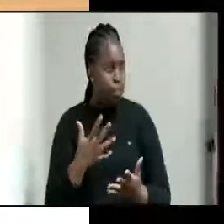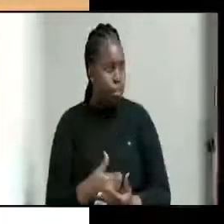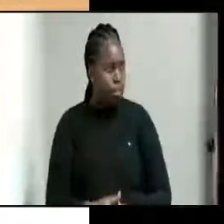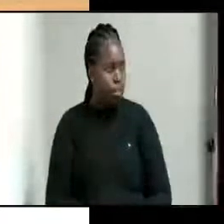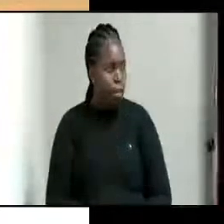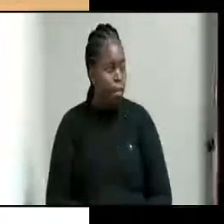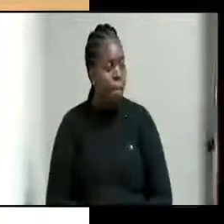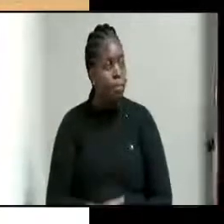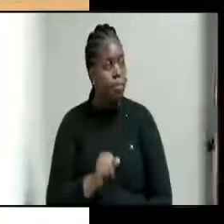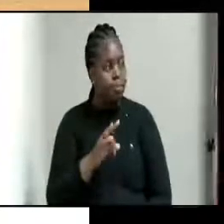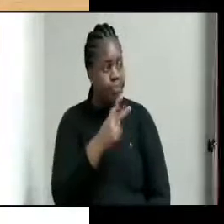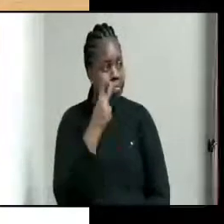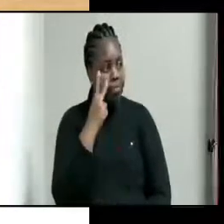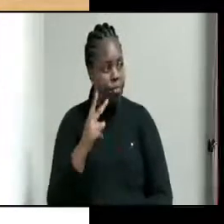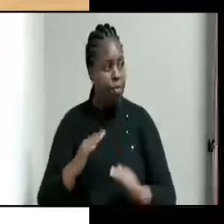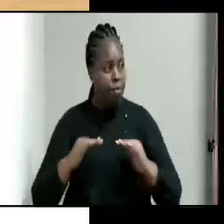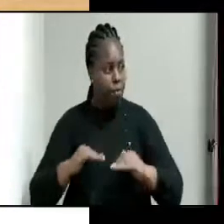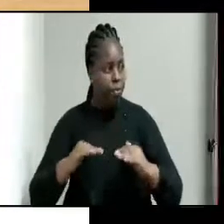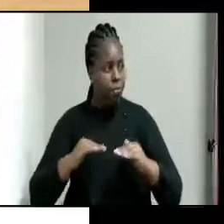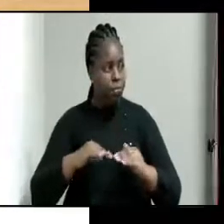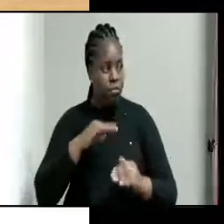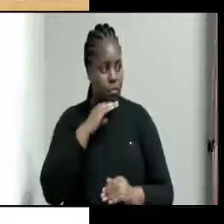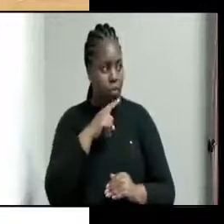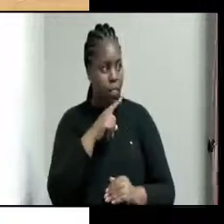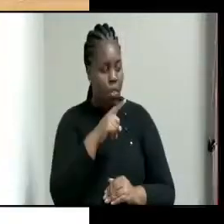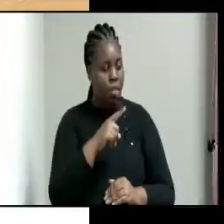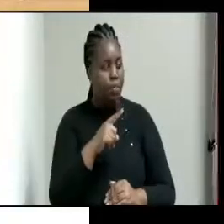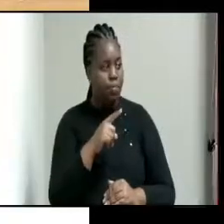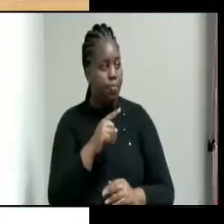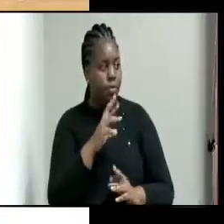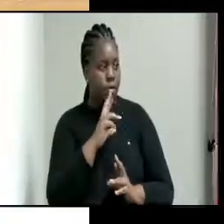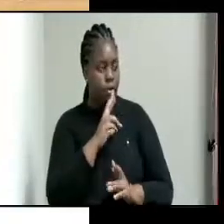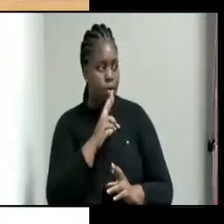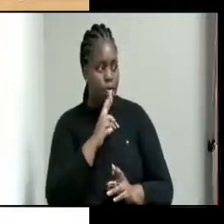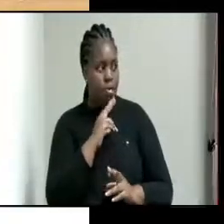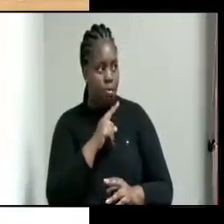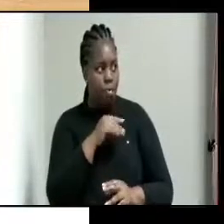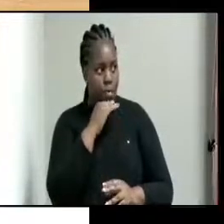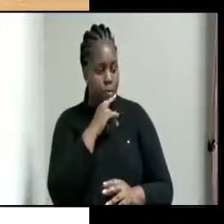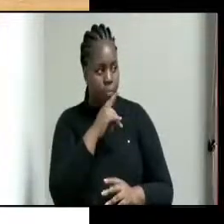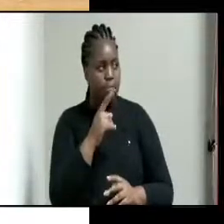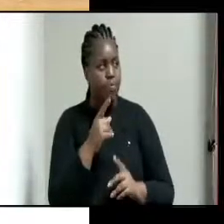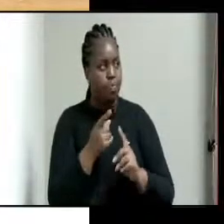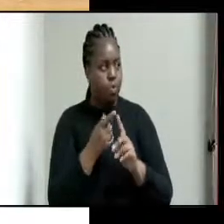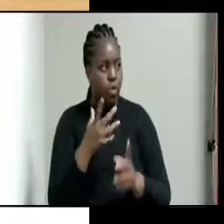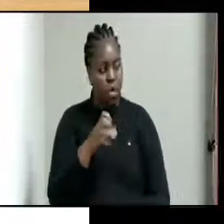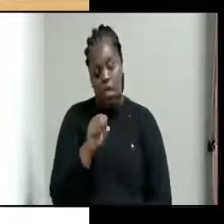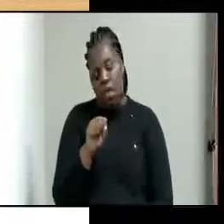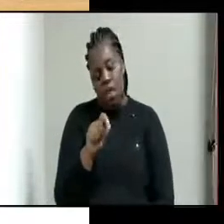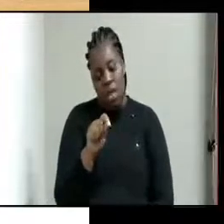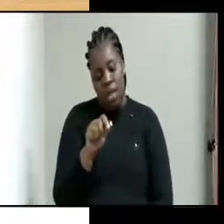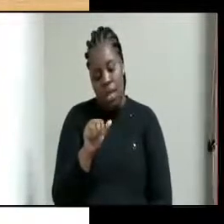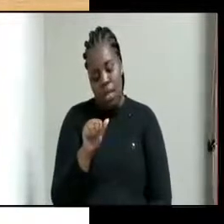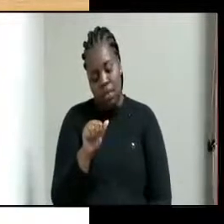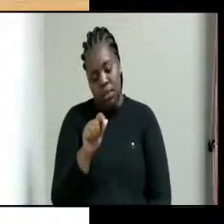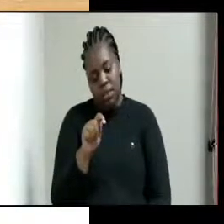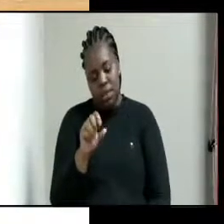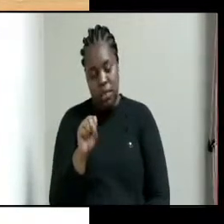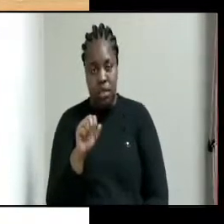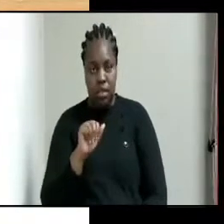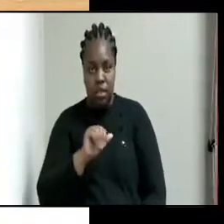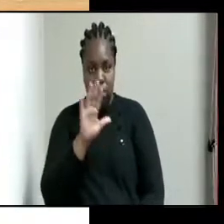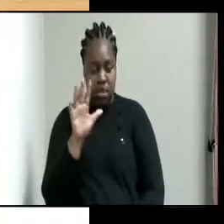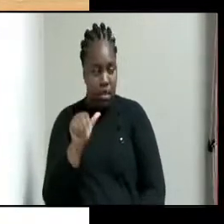If you look at the bottom, this work, the report, was a collaboration between Stats SA, United Nations